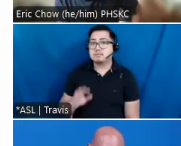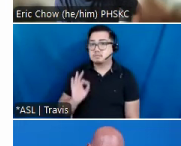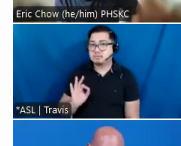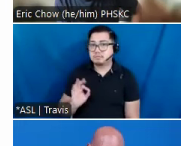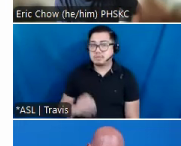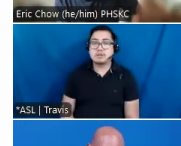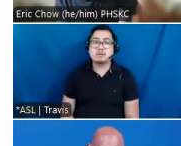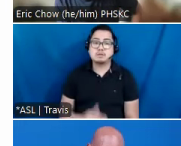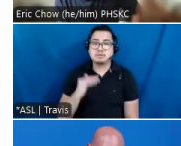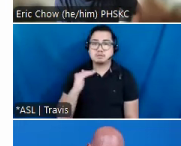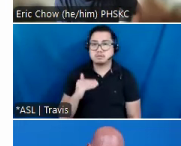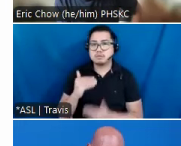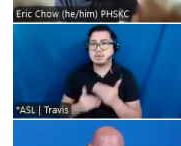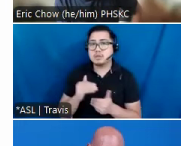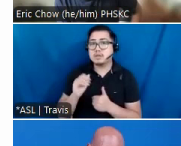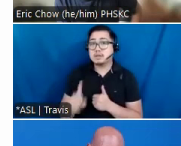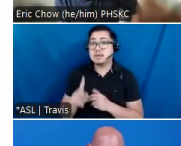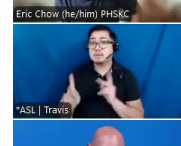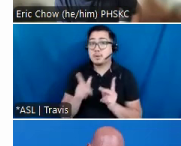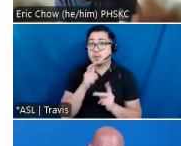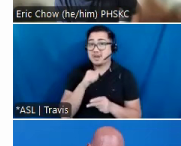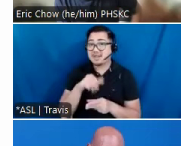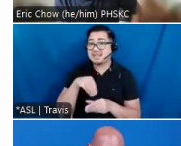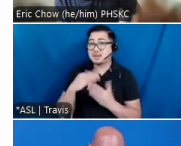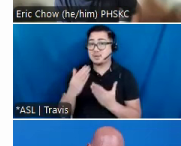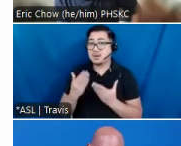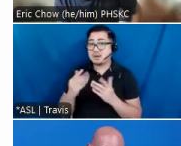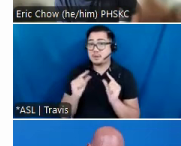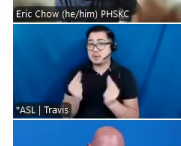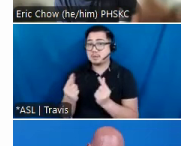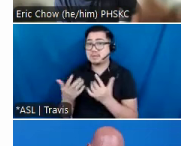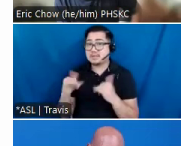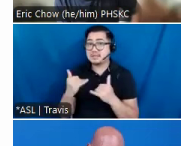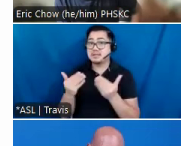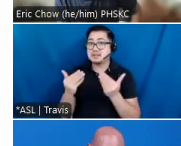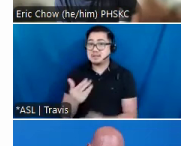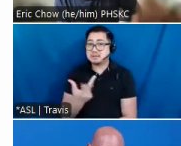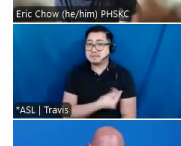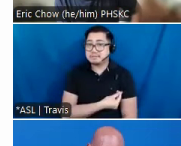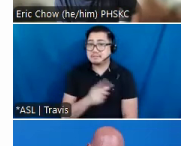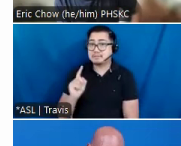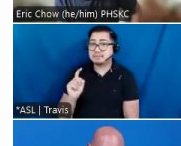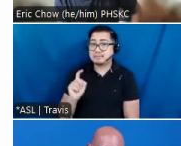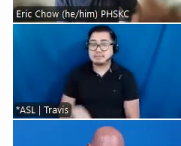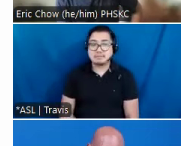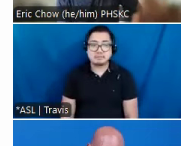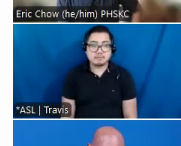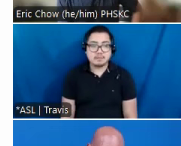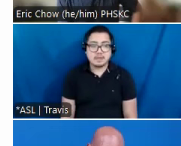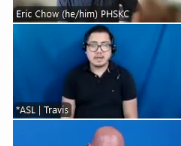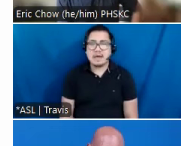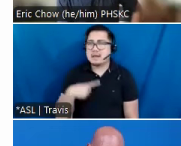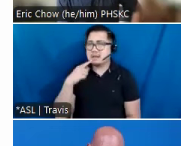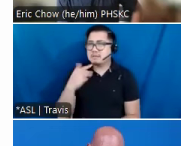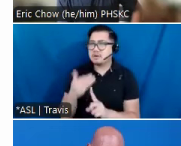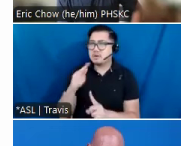Can people not in the recommended groups still get immunization? I think earlier you had